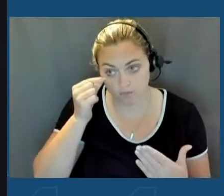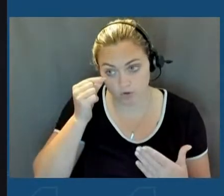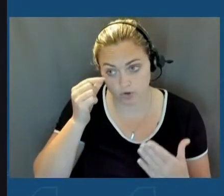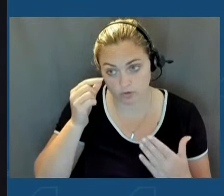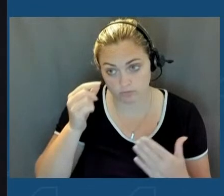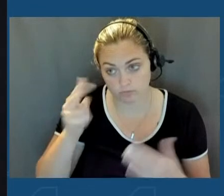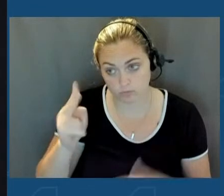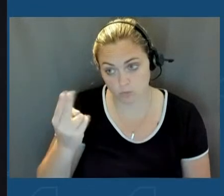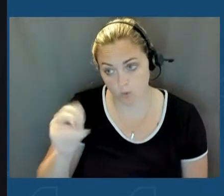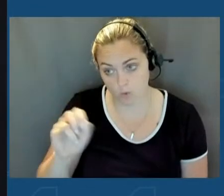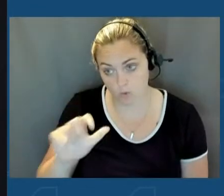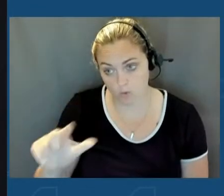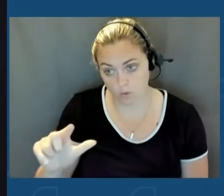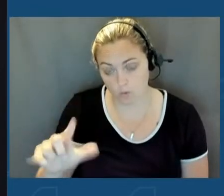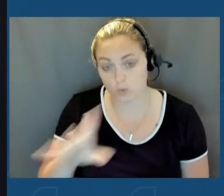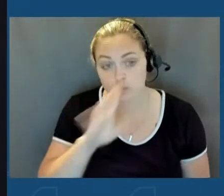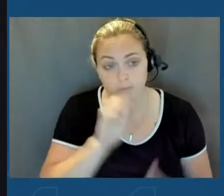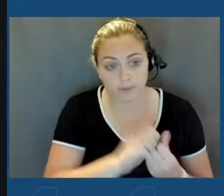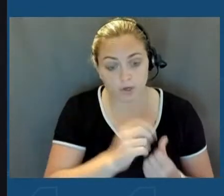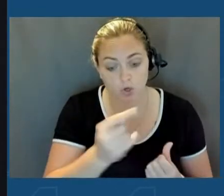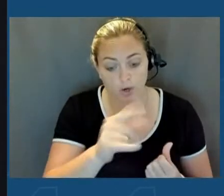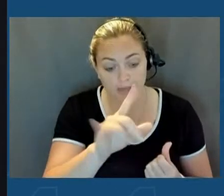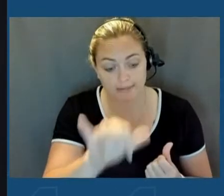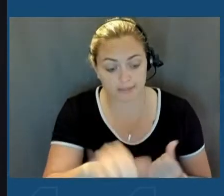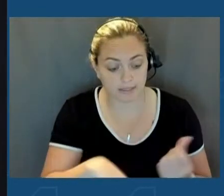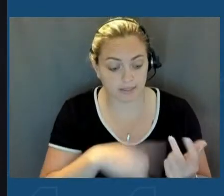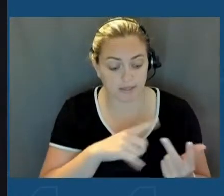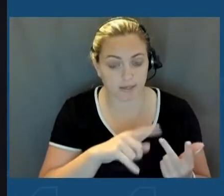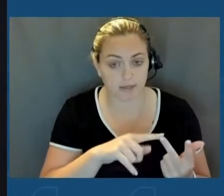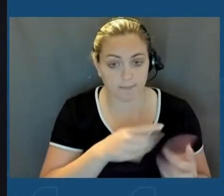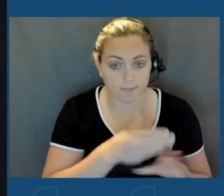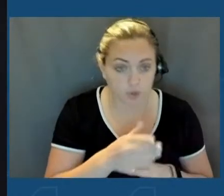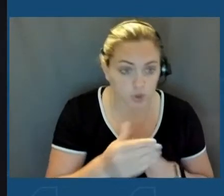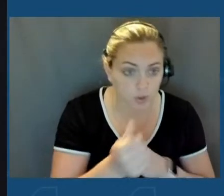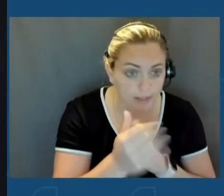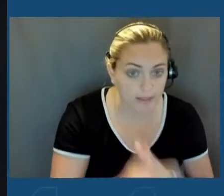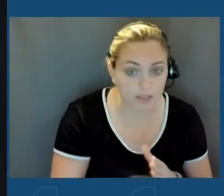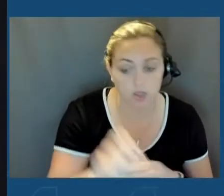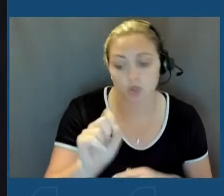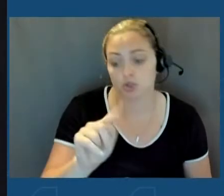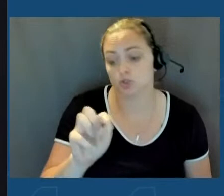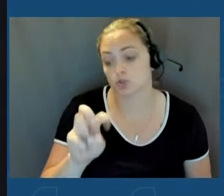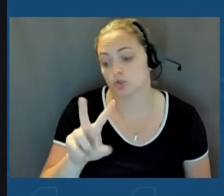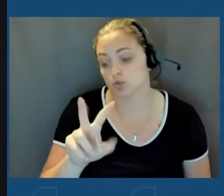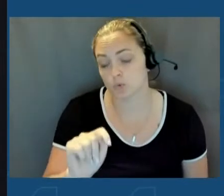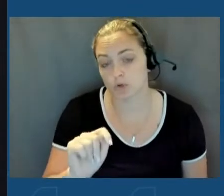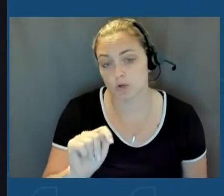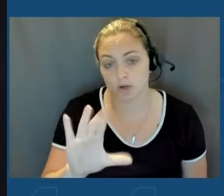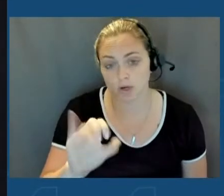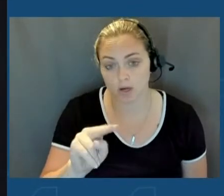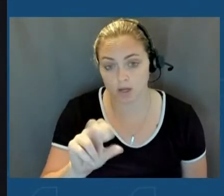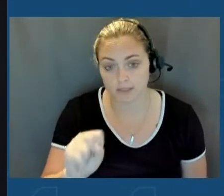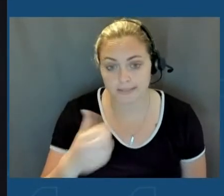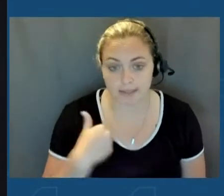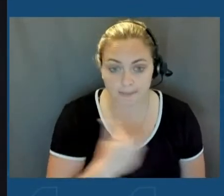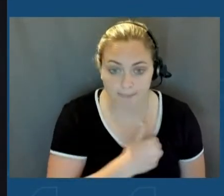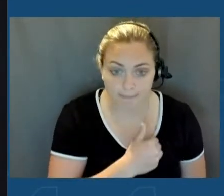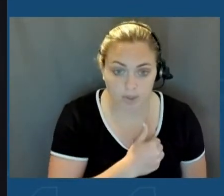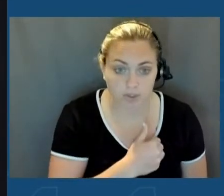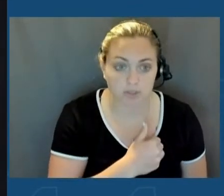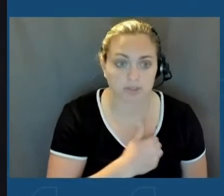Speaker Hasty, Majority Leader Stuart Cousins, the members of the